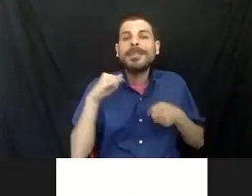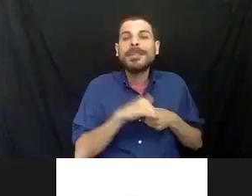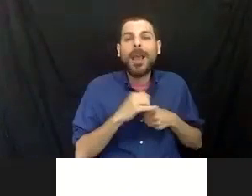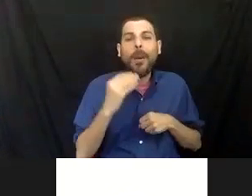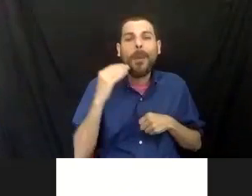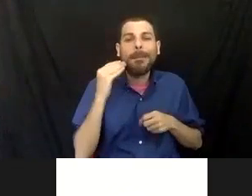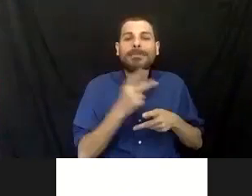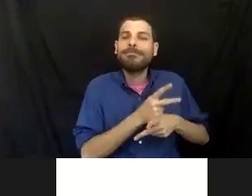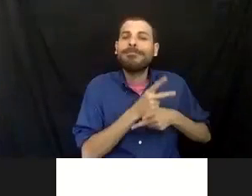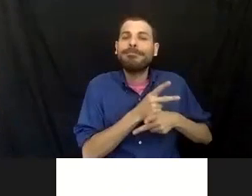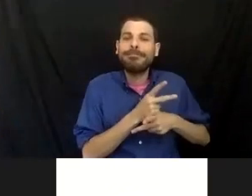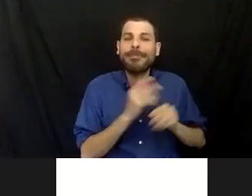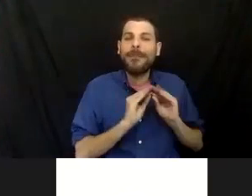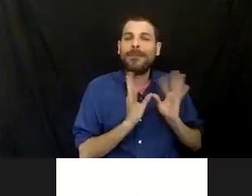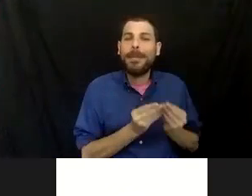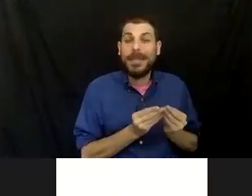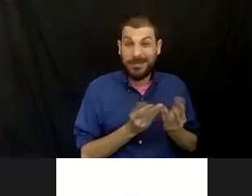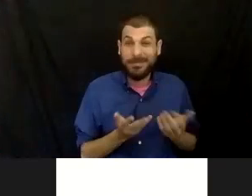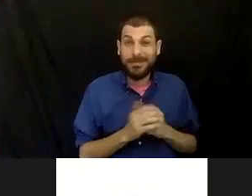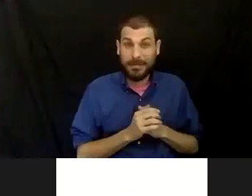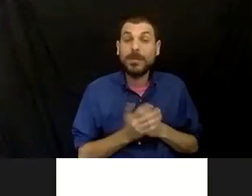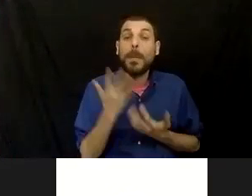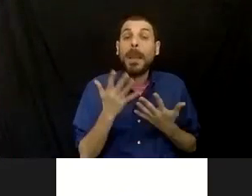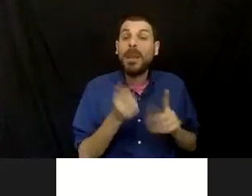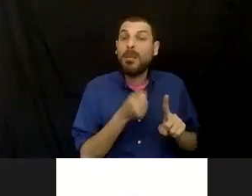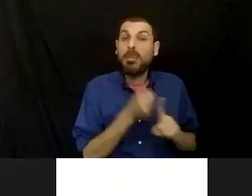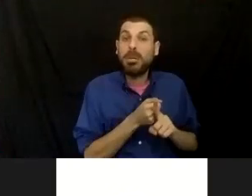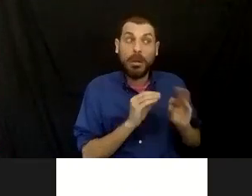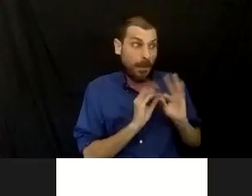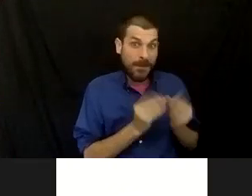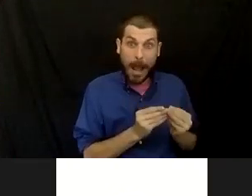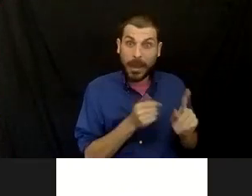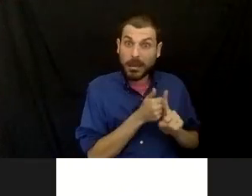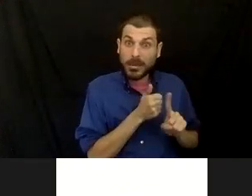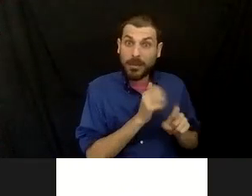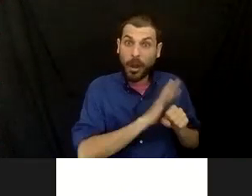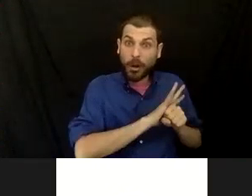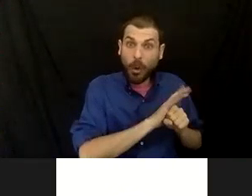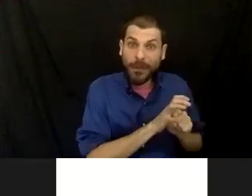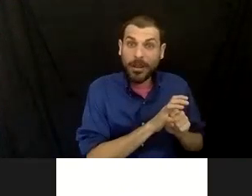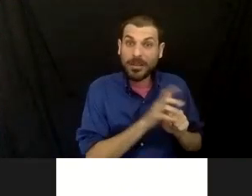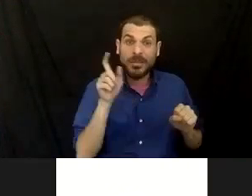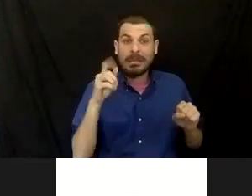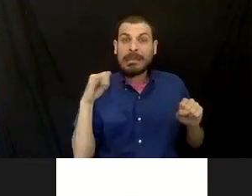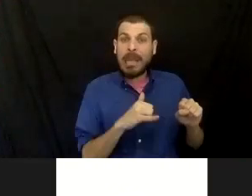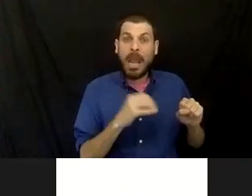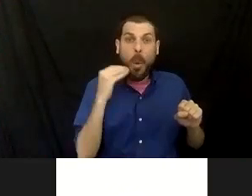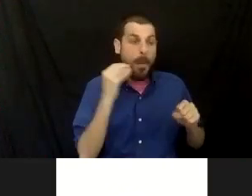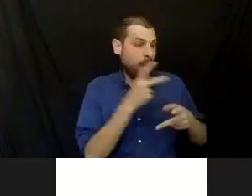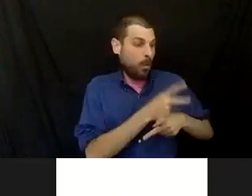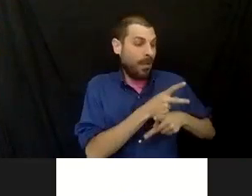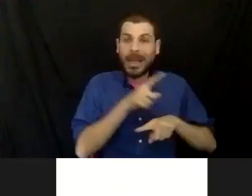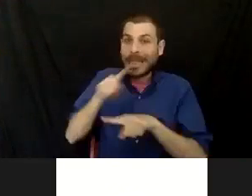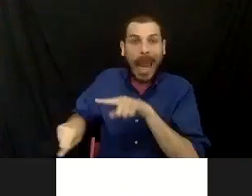family member. So if somebody in your family has COVID-19 and you're staying home to care for them, that would be a reason that you're not